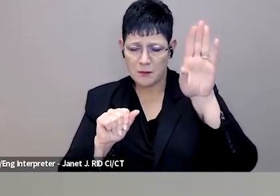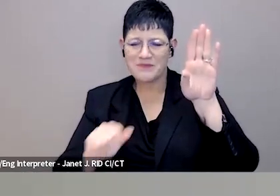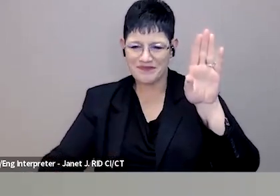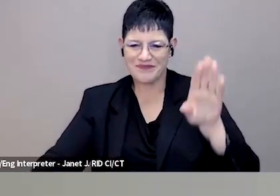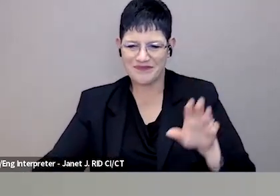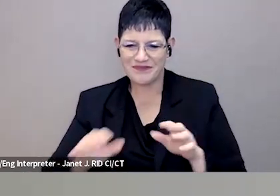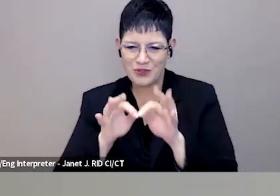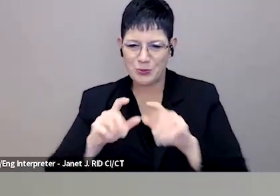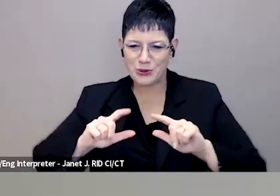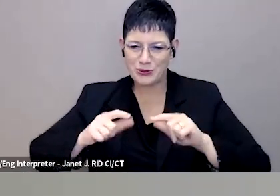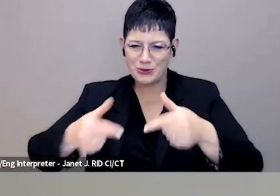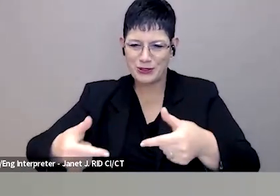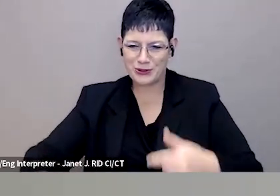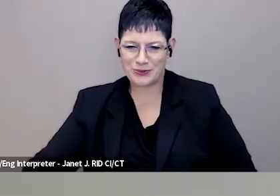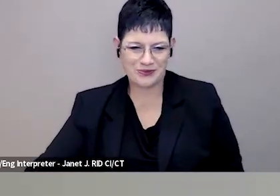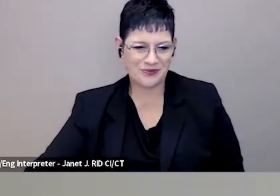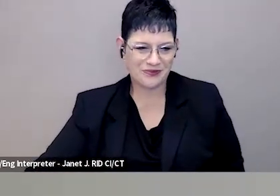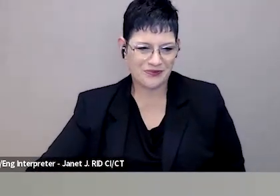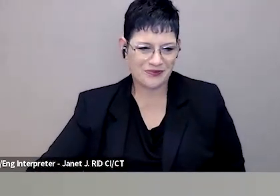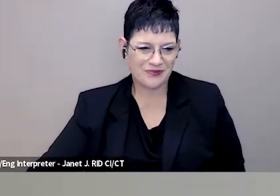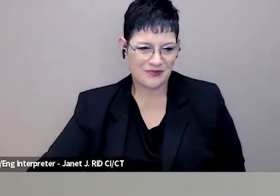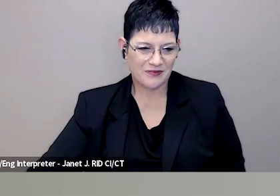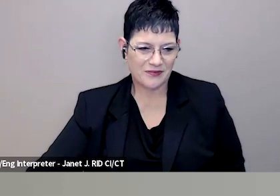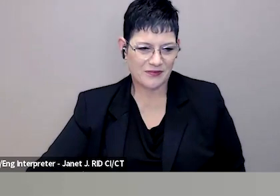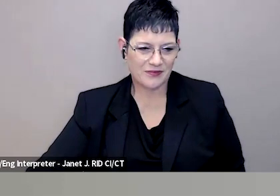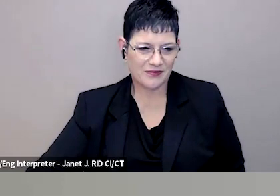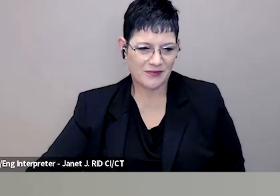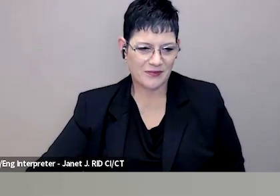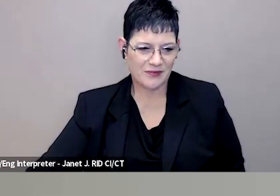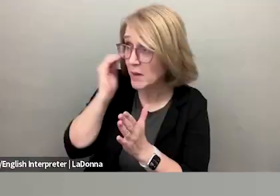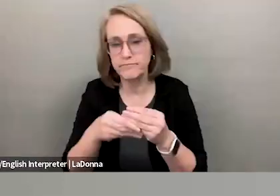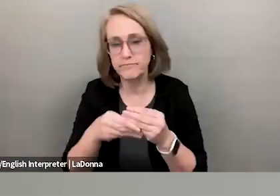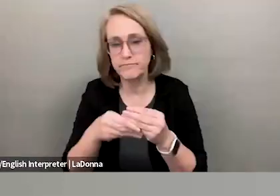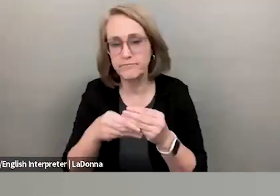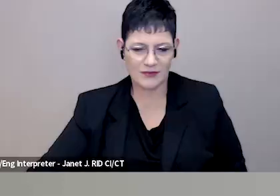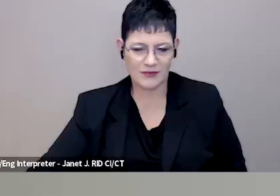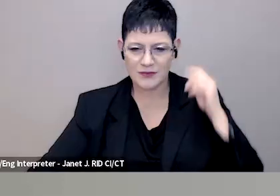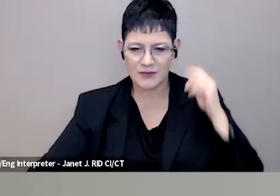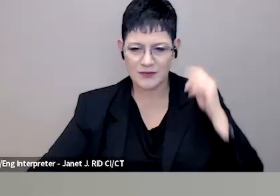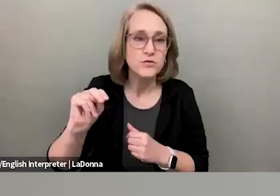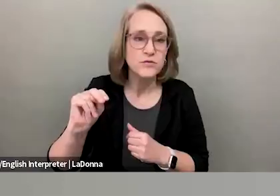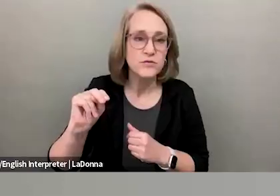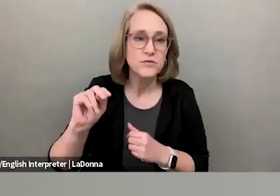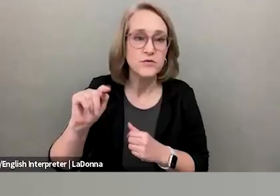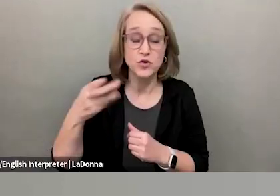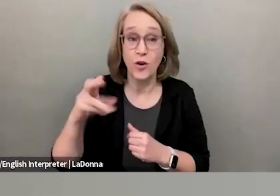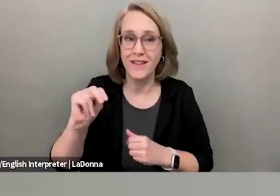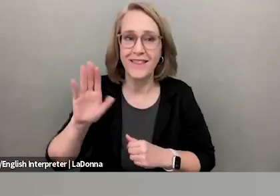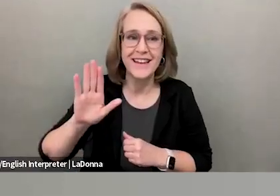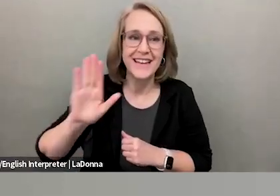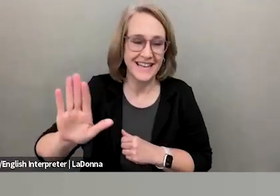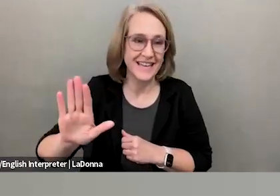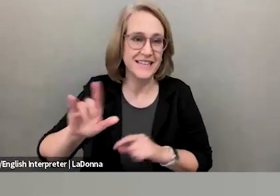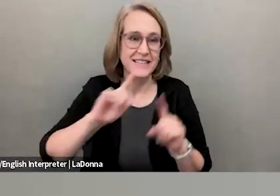Thank you. I wanted to build on in response some of the responses to Jonathan's question, and also speak to some of Carol's question in the chat as